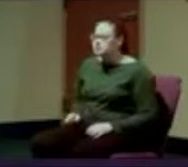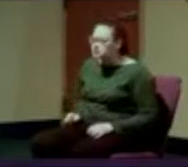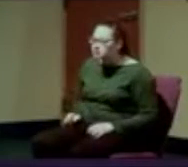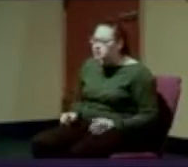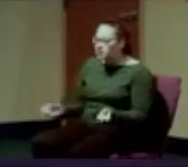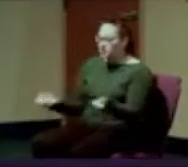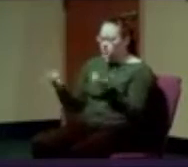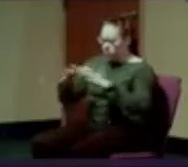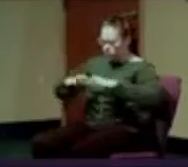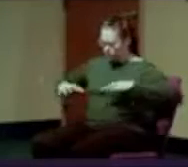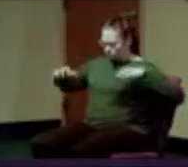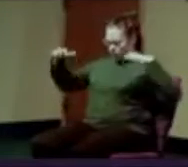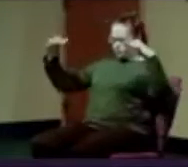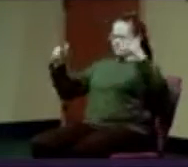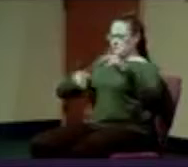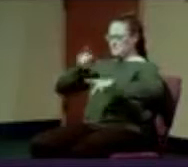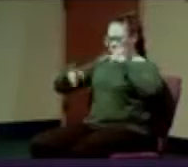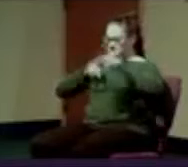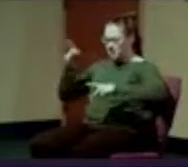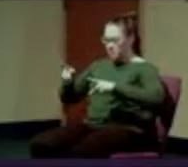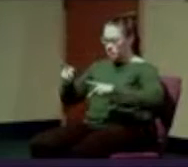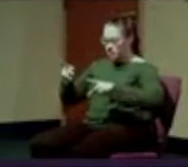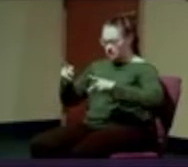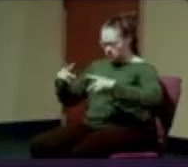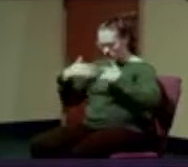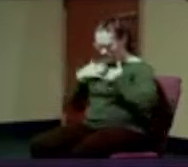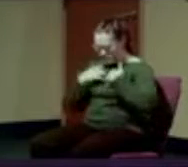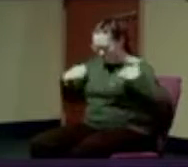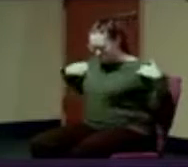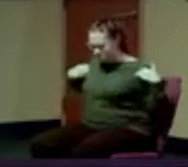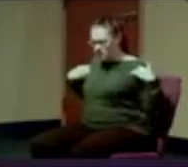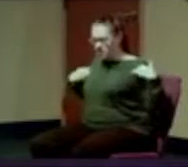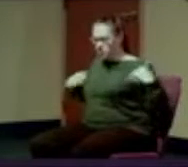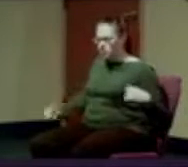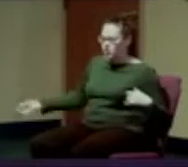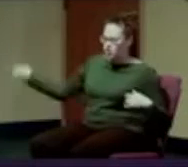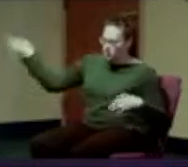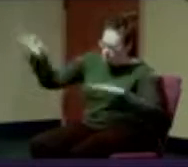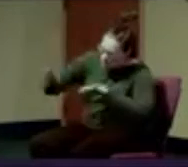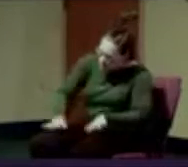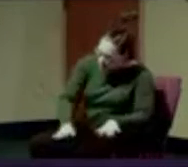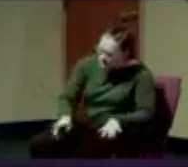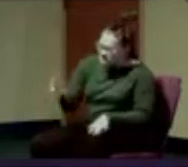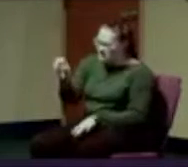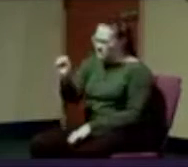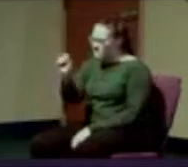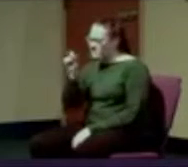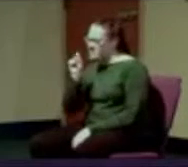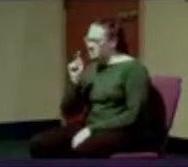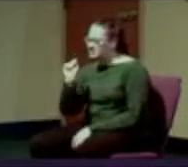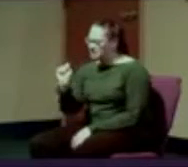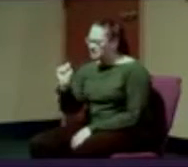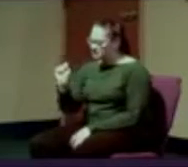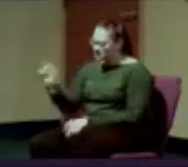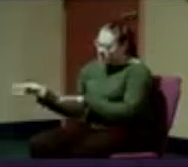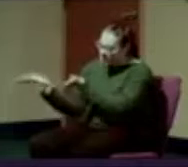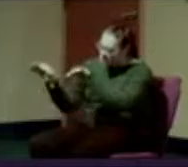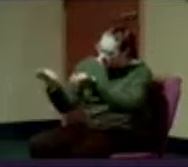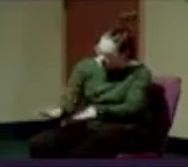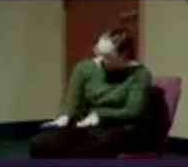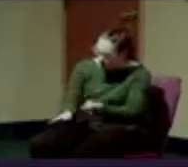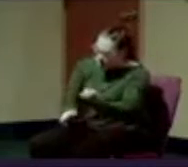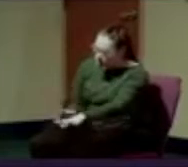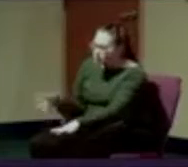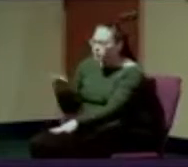their vest on the road. This passage from Matthew records what we call and what we celebrate today